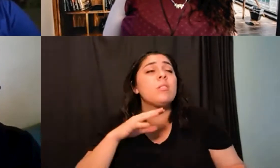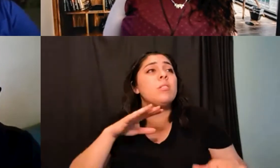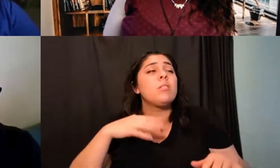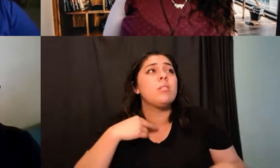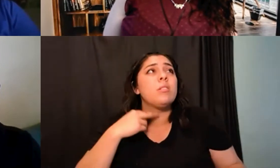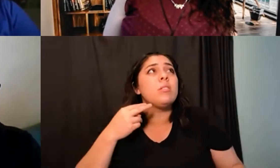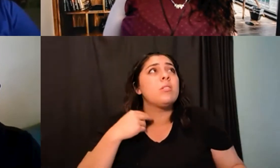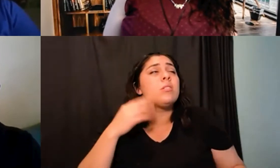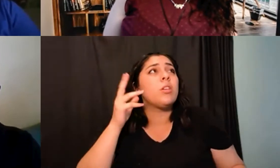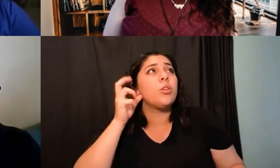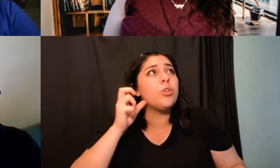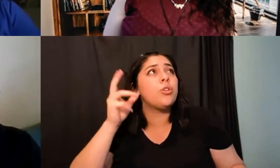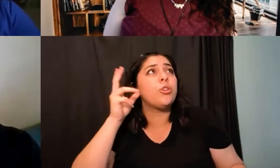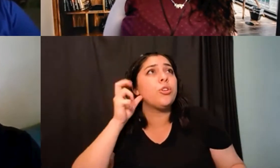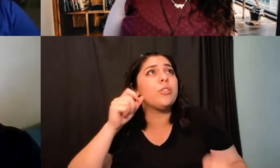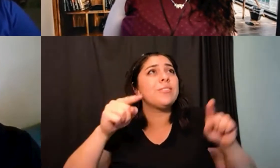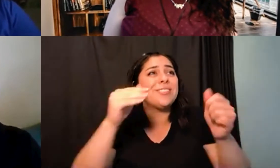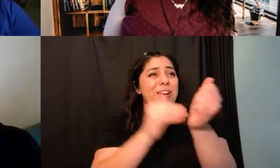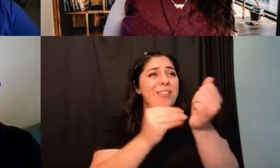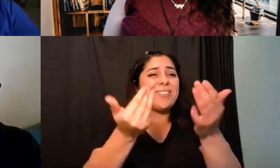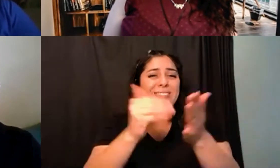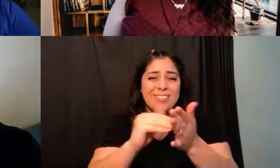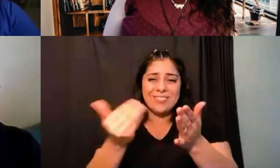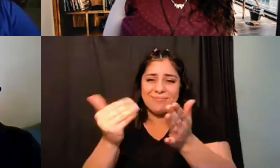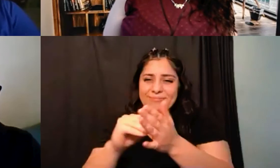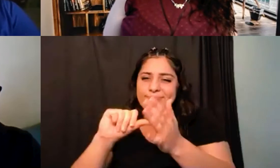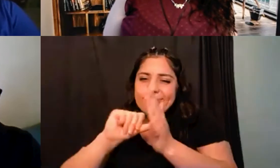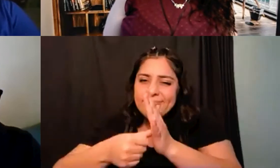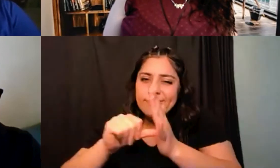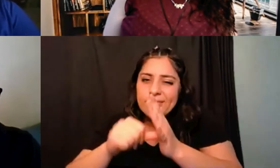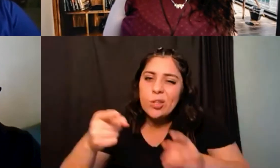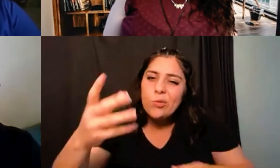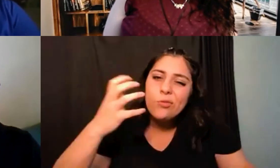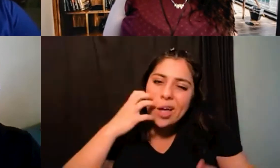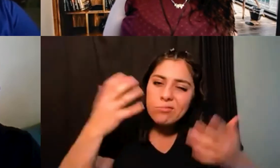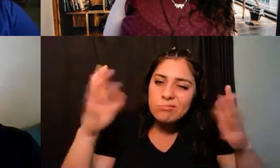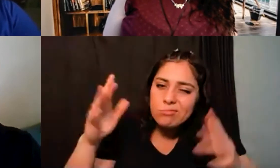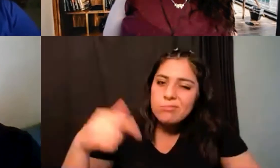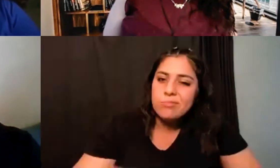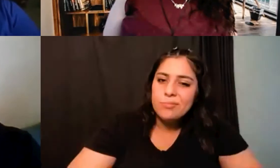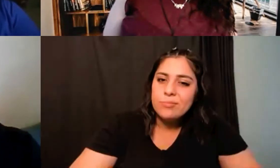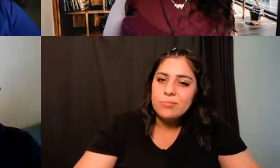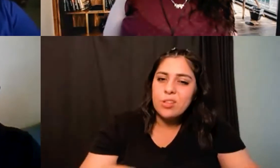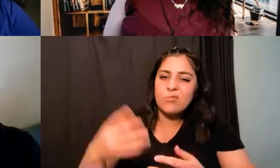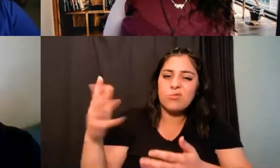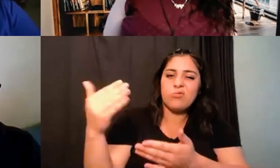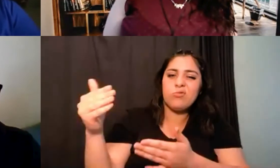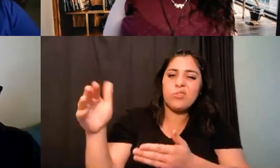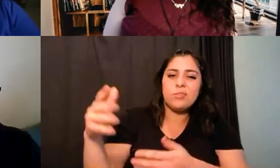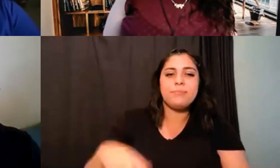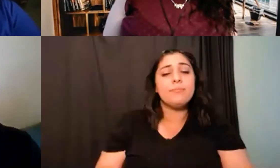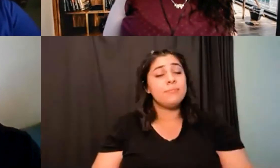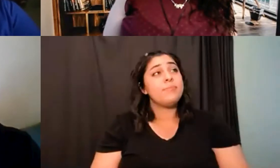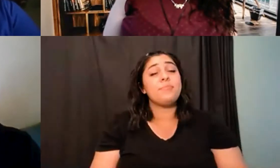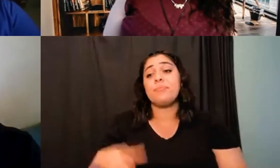same diagnosis, I get a shrug, I get a "it's because you're fat," this dismissing, dismantling allowance